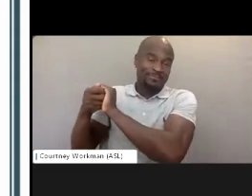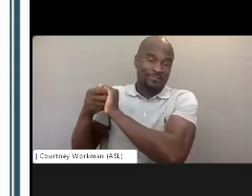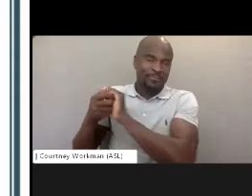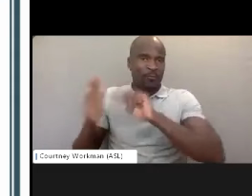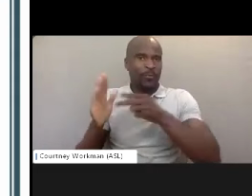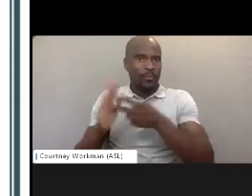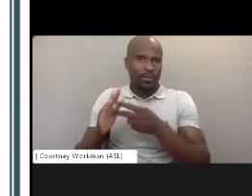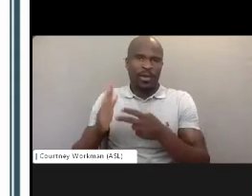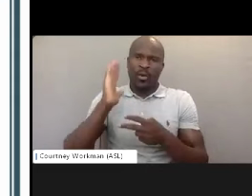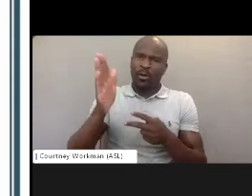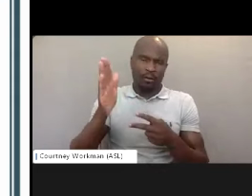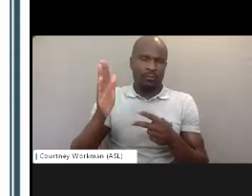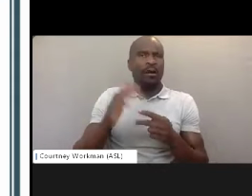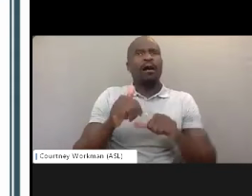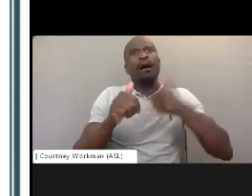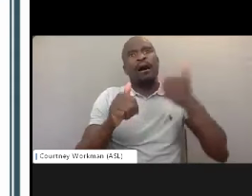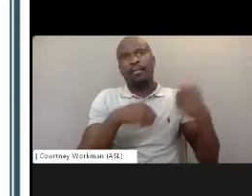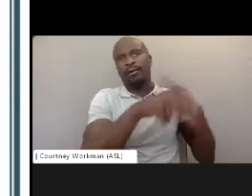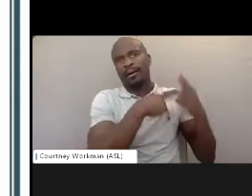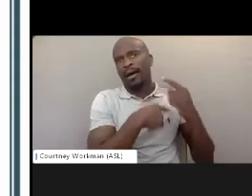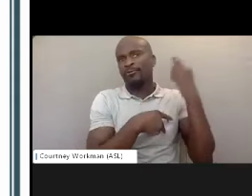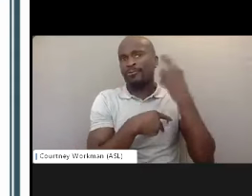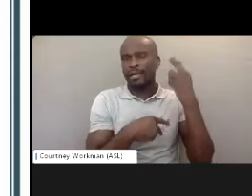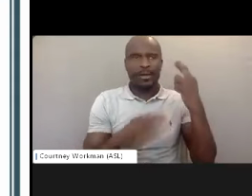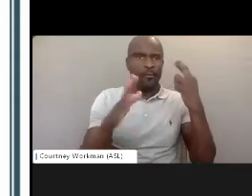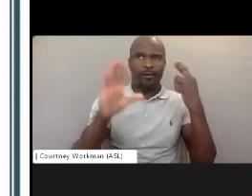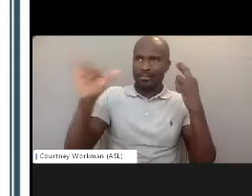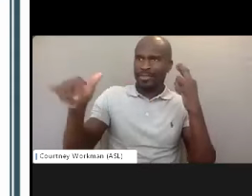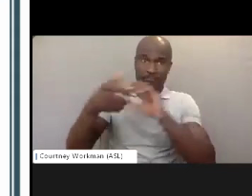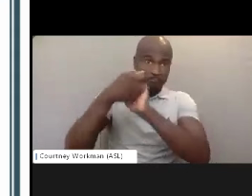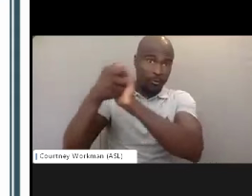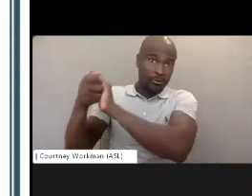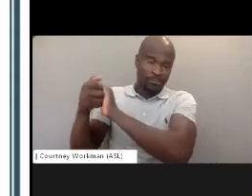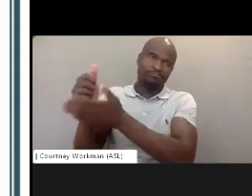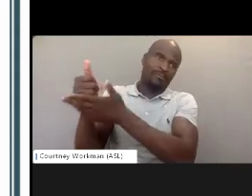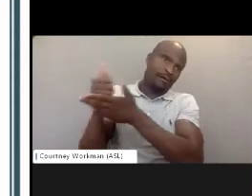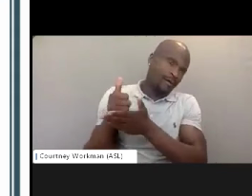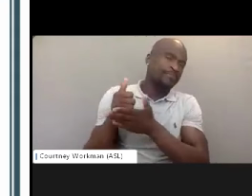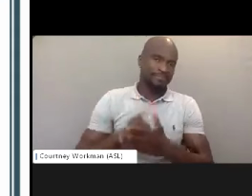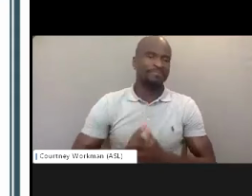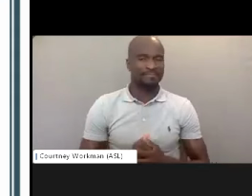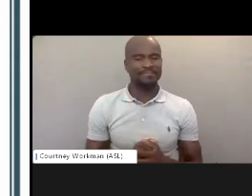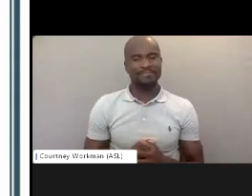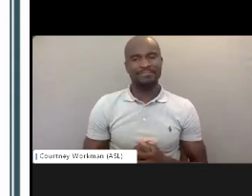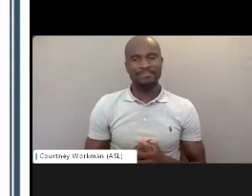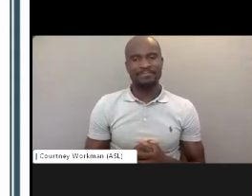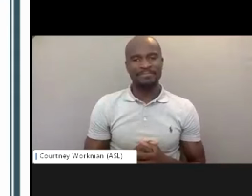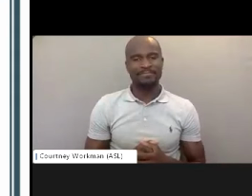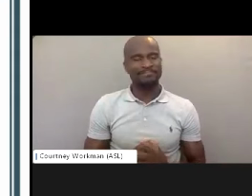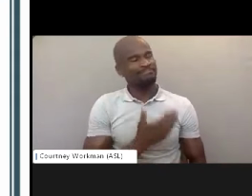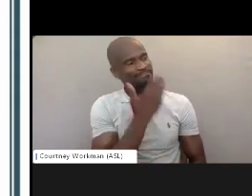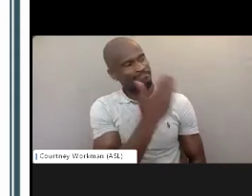come in handy for a lot of other different things, as we've seen across multiple different communities. Thank you,